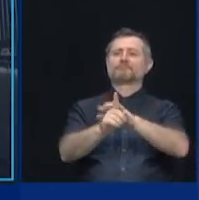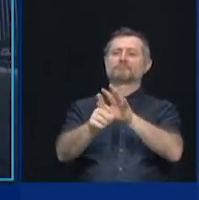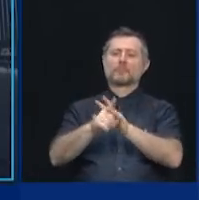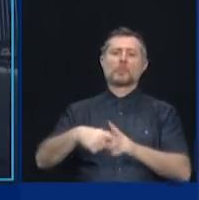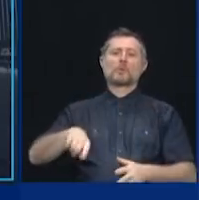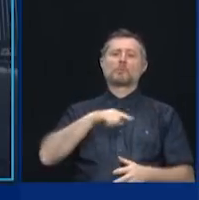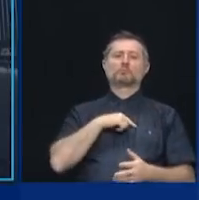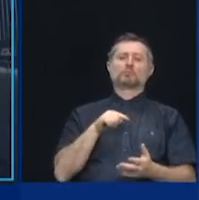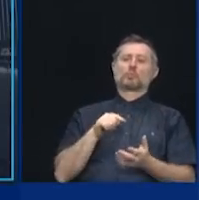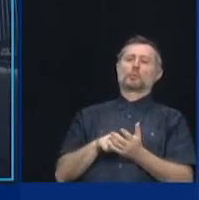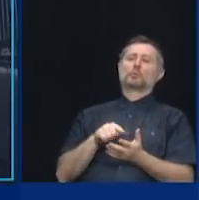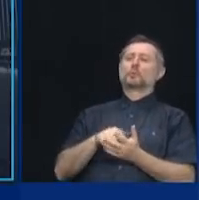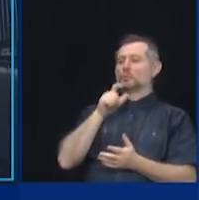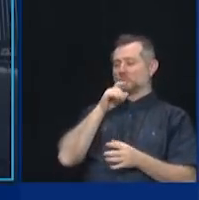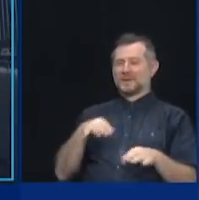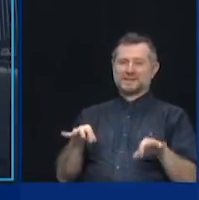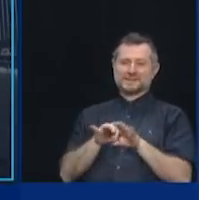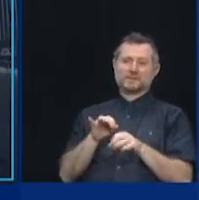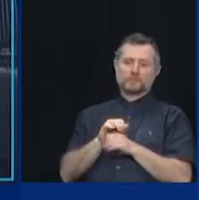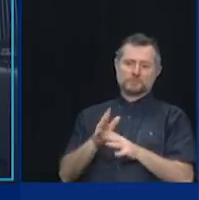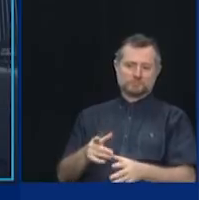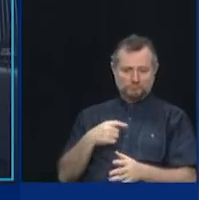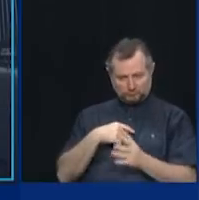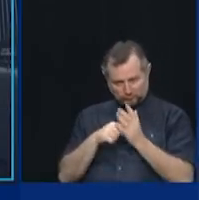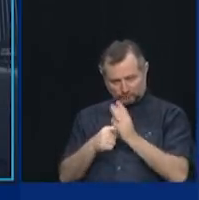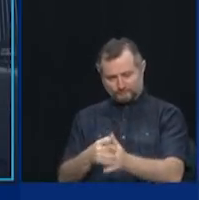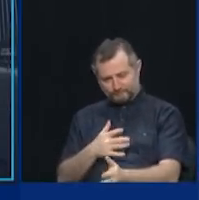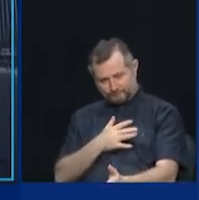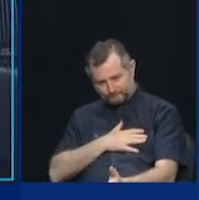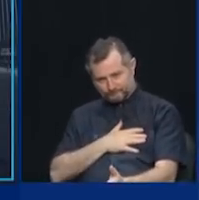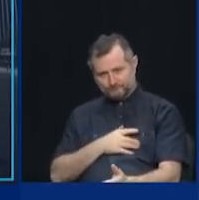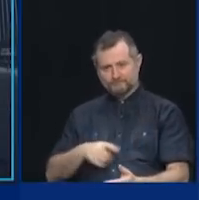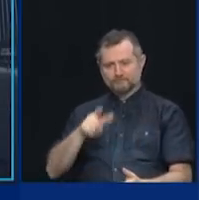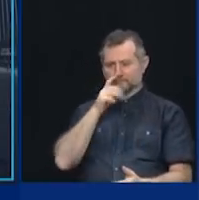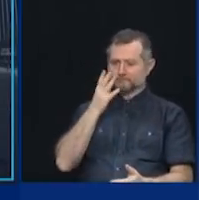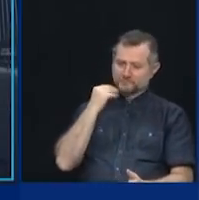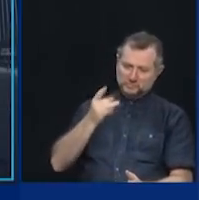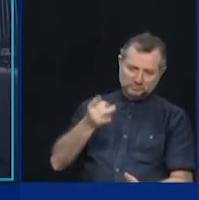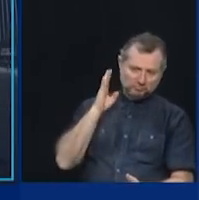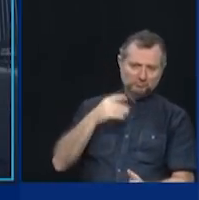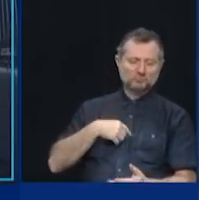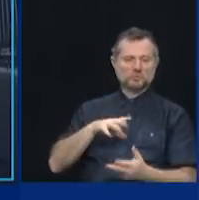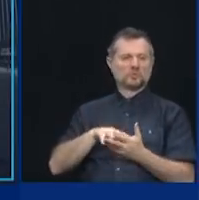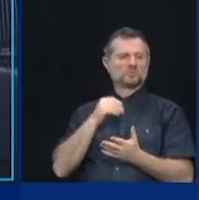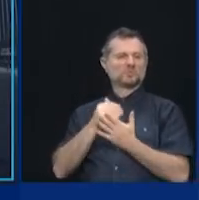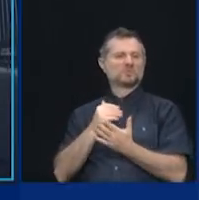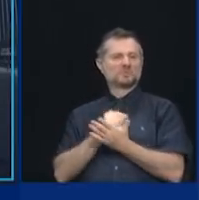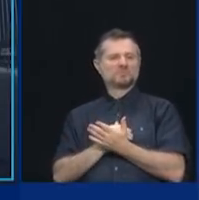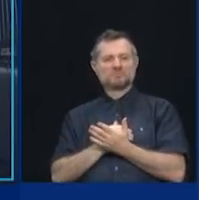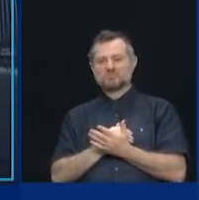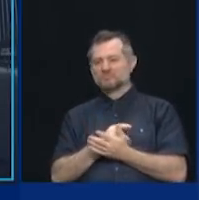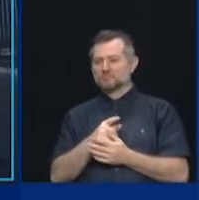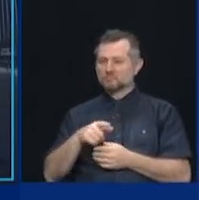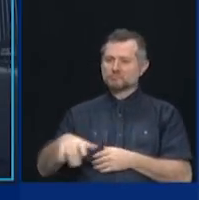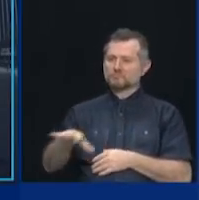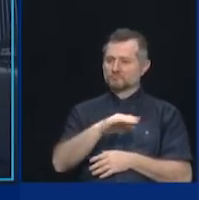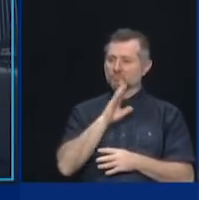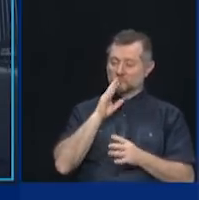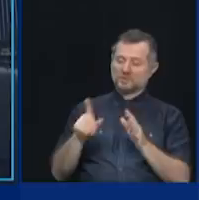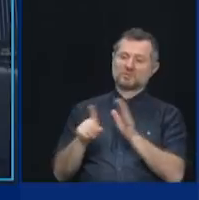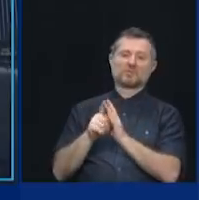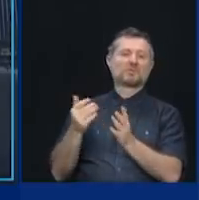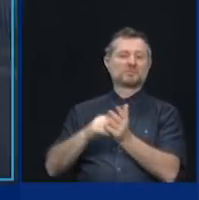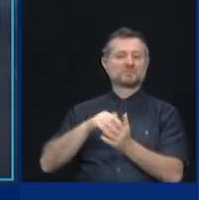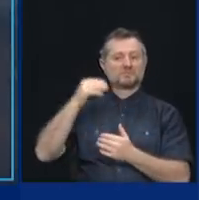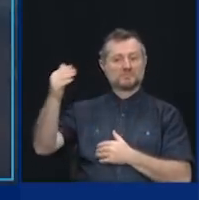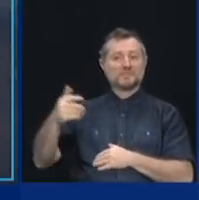and to what we went through to learn the lessons. And we'll do it before there is the next time. Healthcare facilities and the staff will